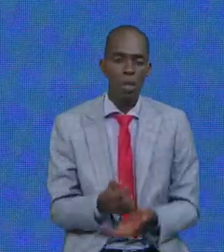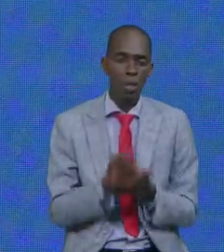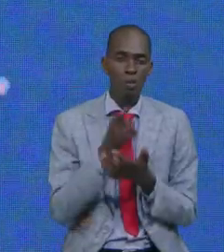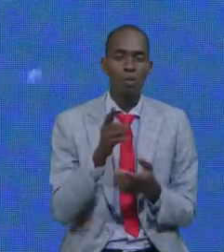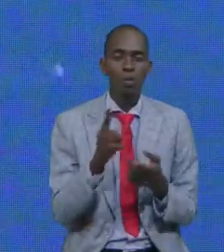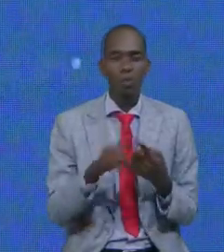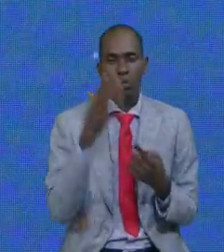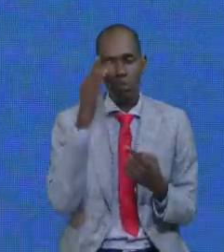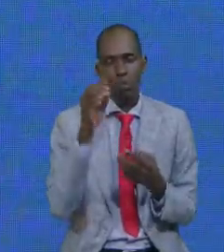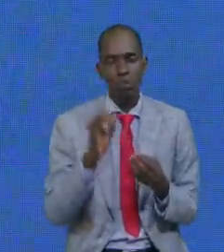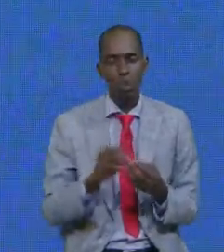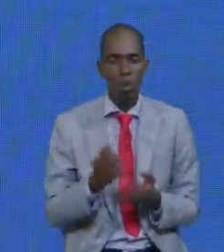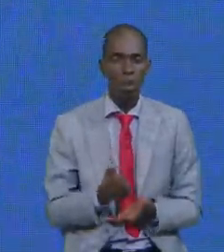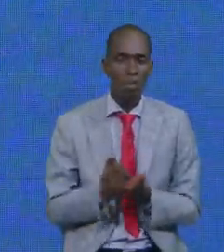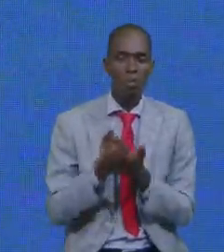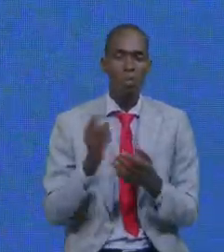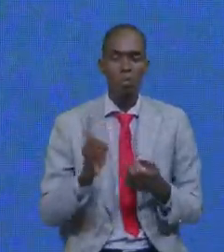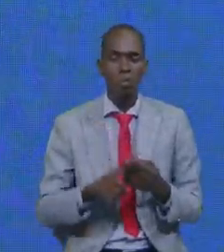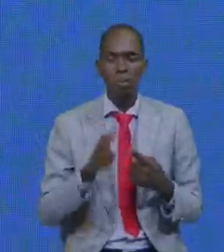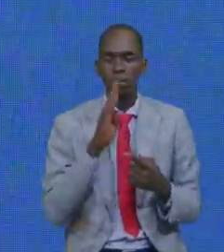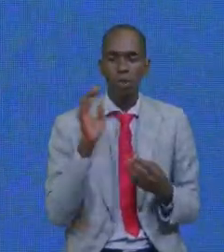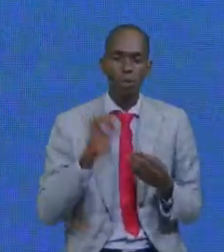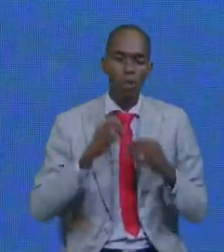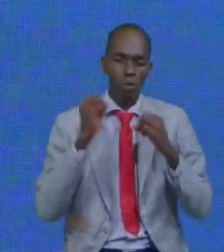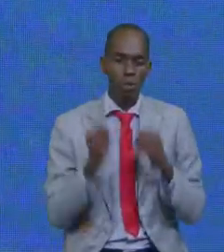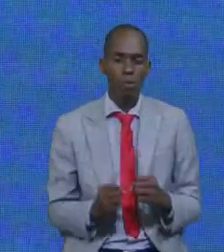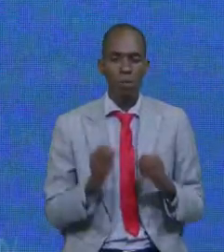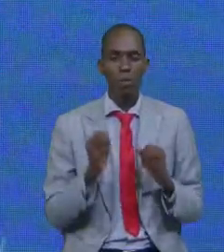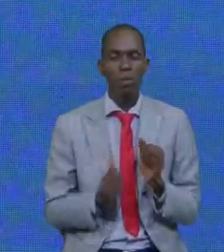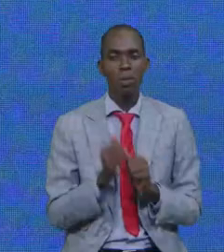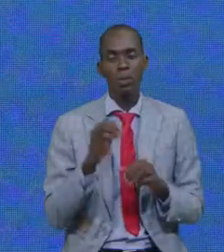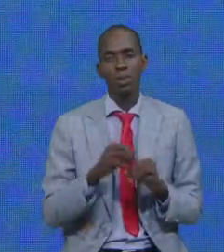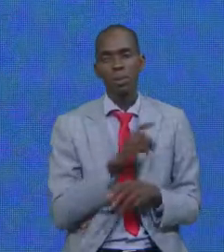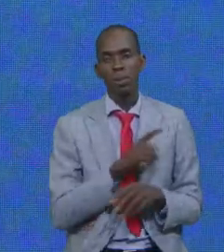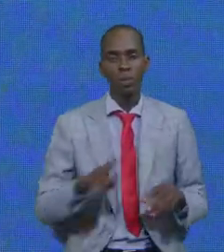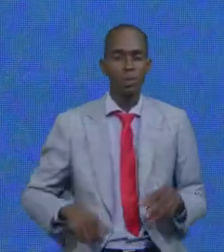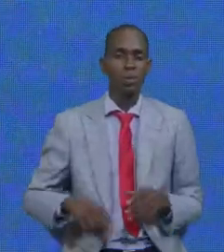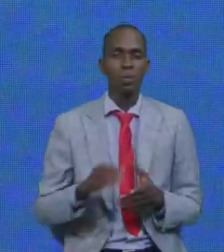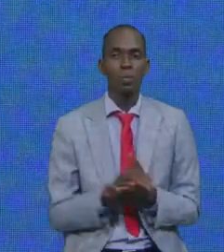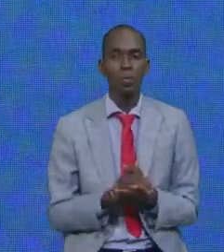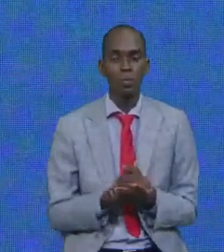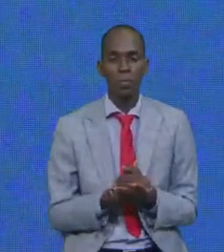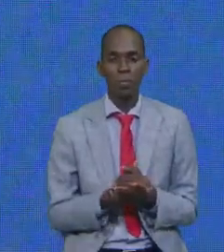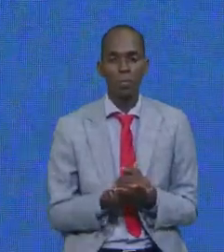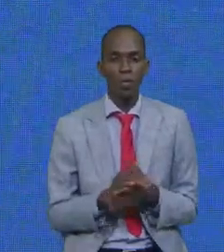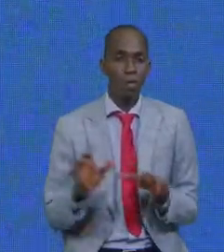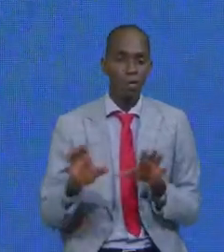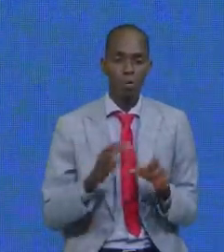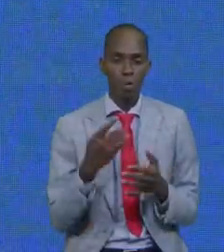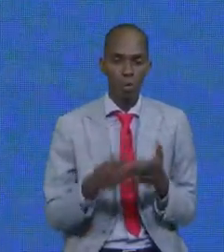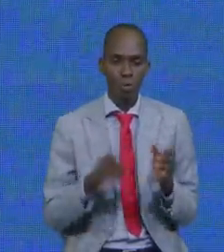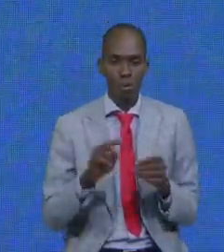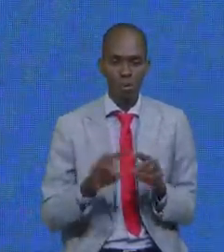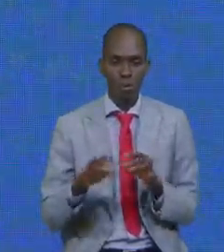the Lord. Please fill the form. This is the time, a very important, essential time to do that now. Do it